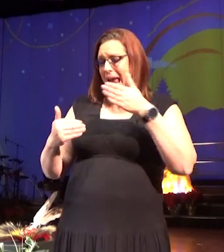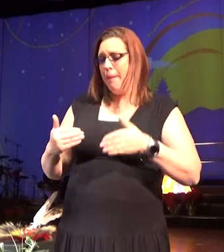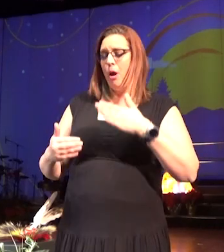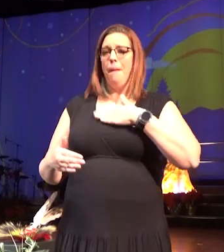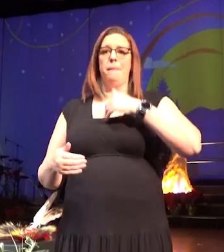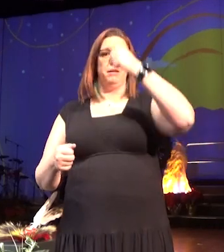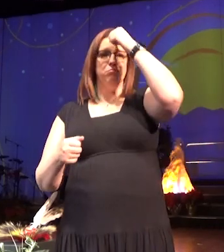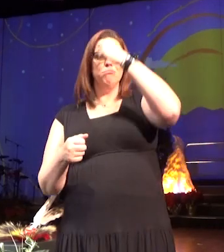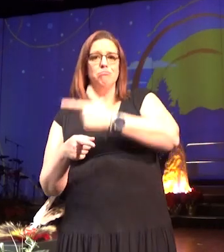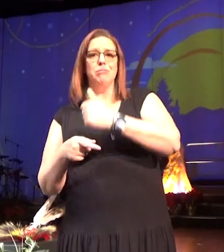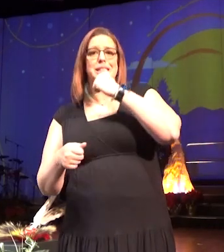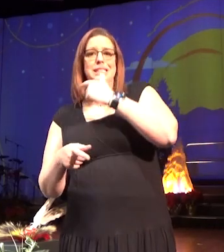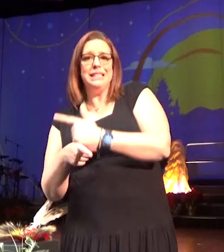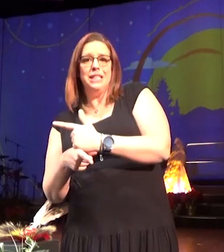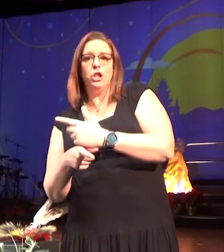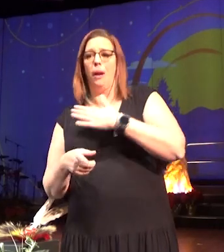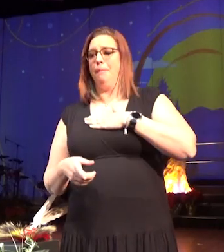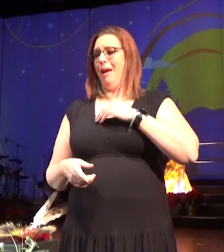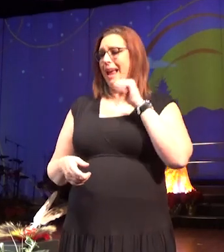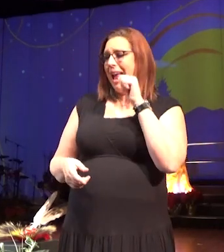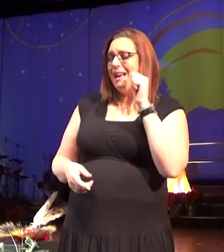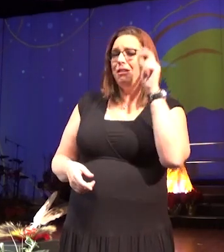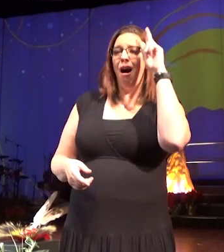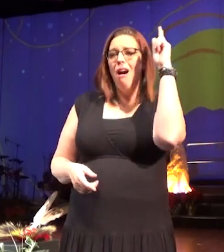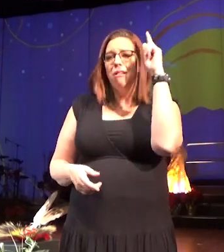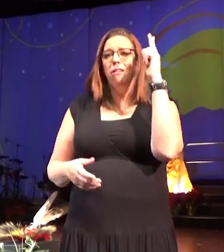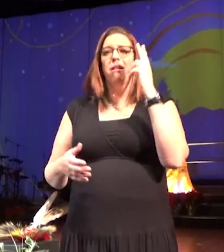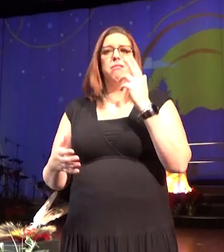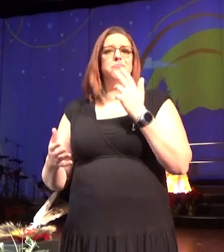sister, as my auntie or my uncle.